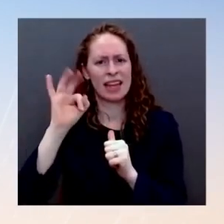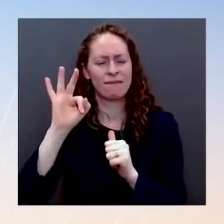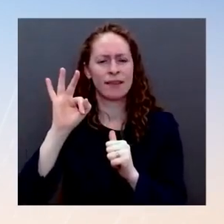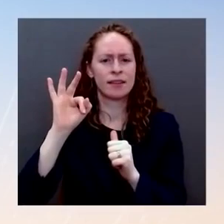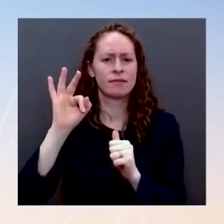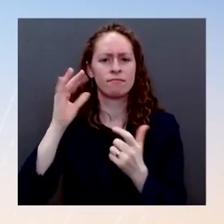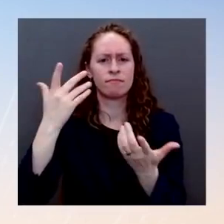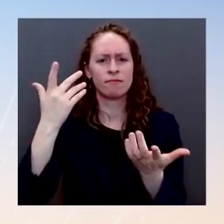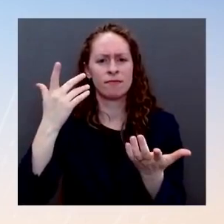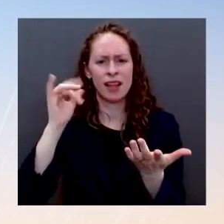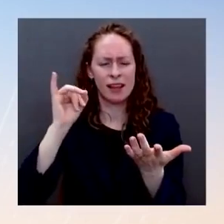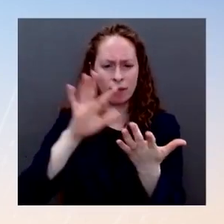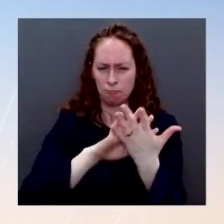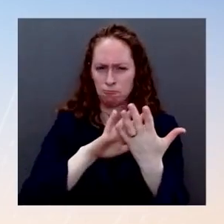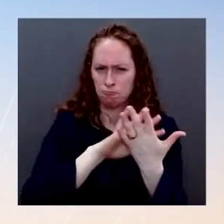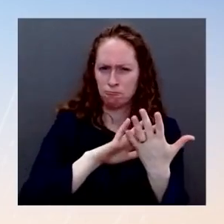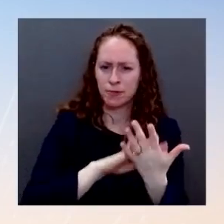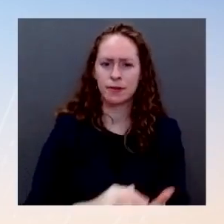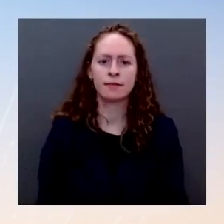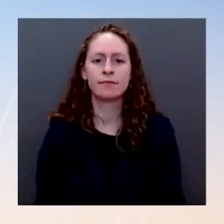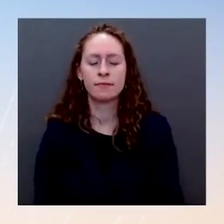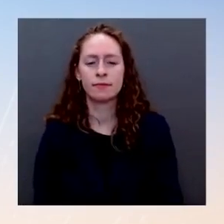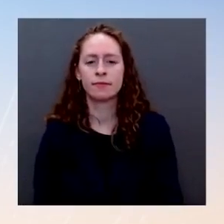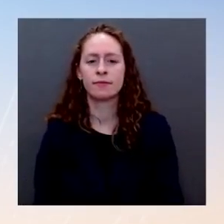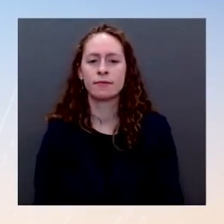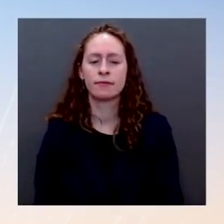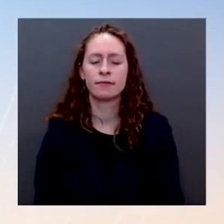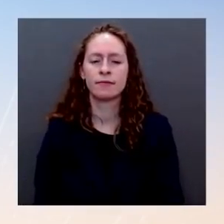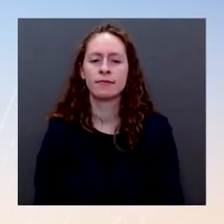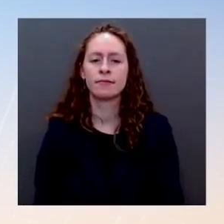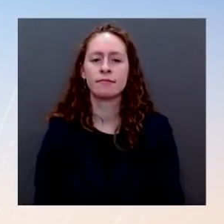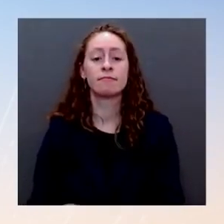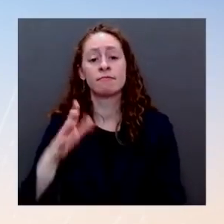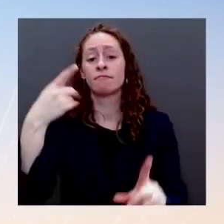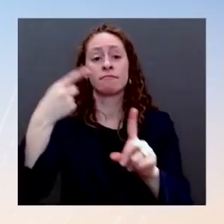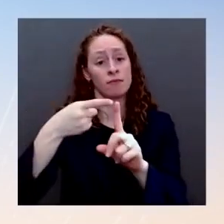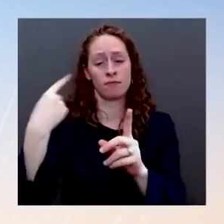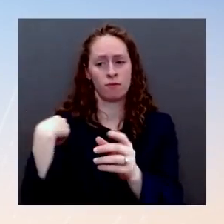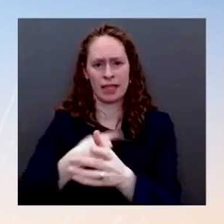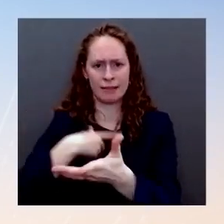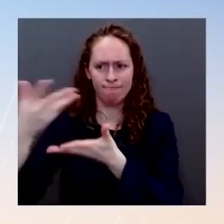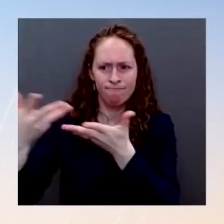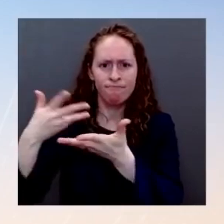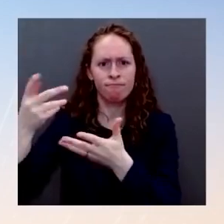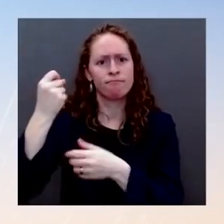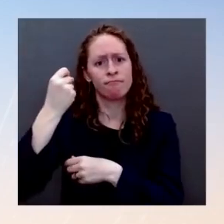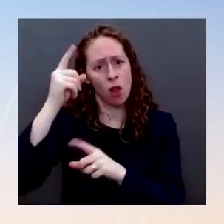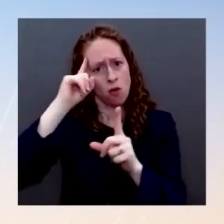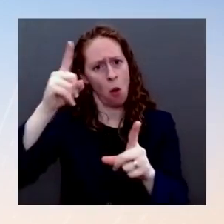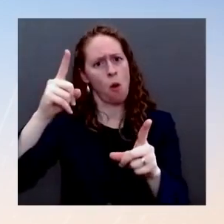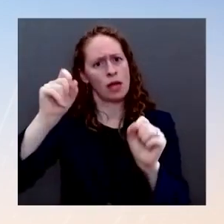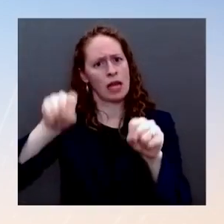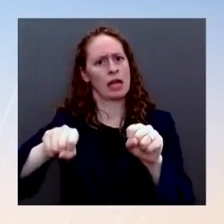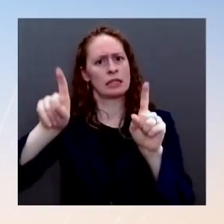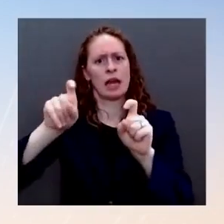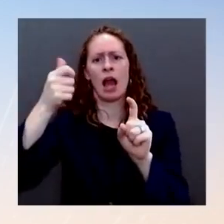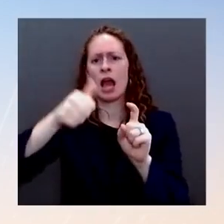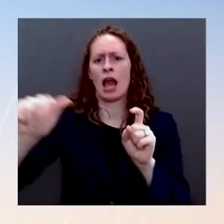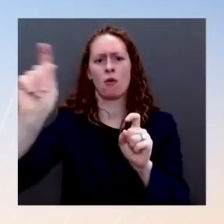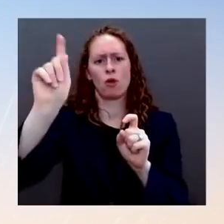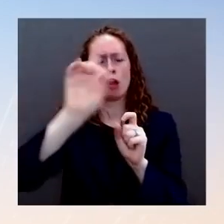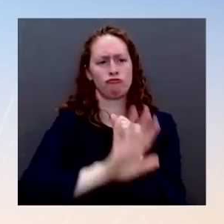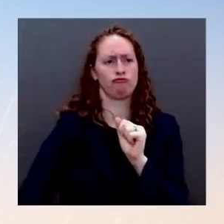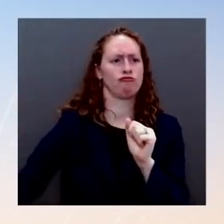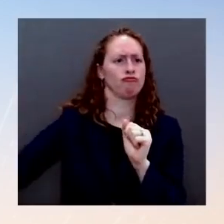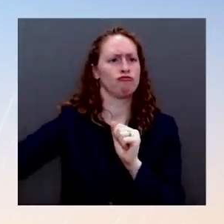available, accessible, and free to the public. Oh, good. Real quick, is there any reason why the CDC did not